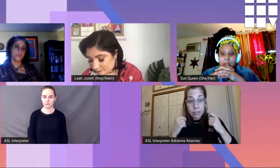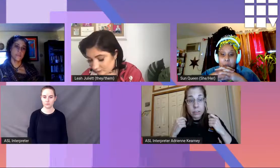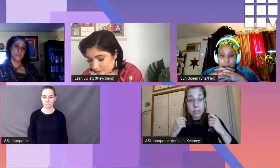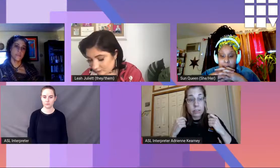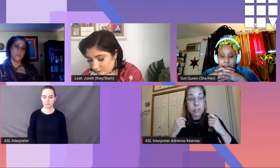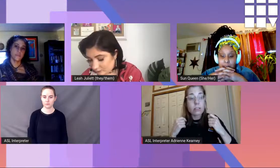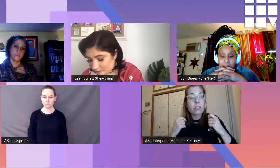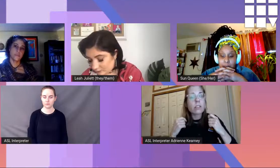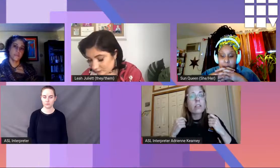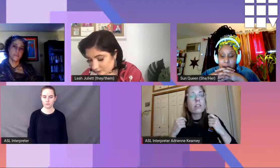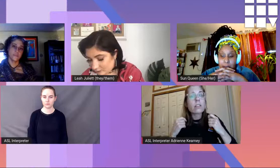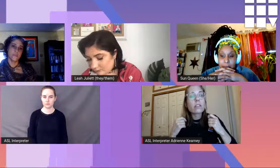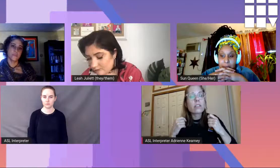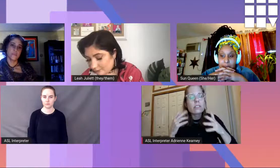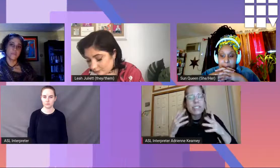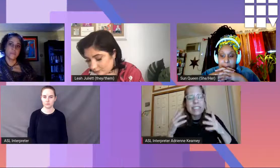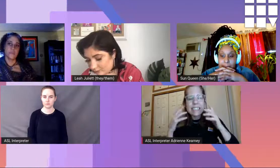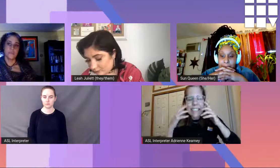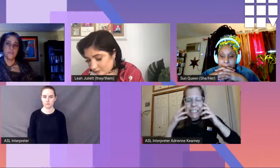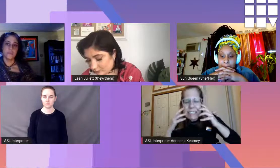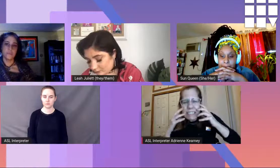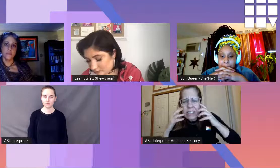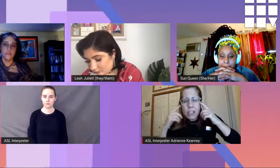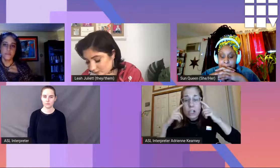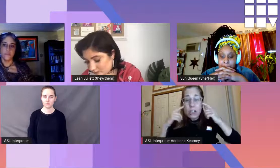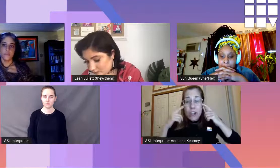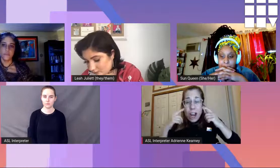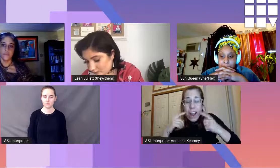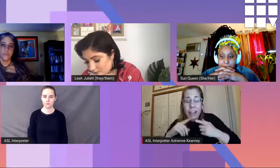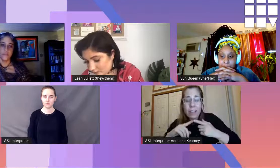crying and questioning often.